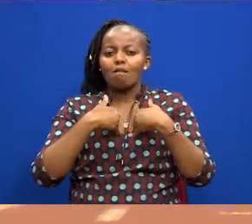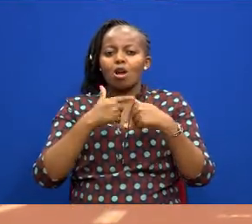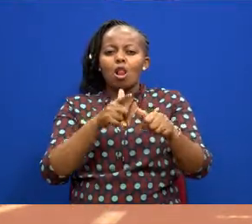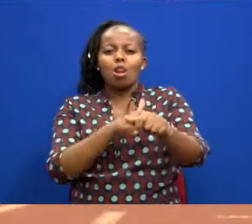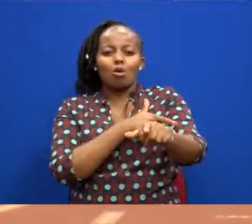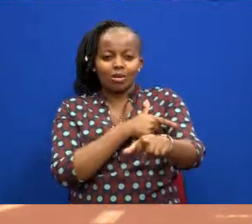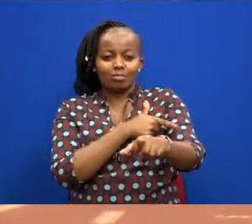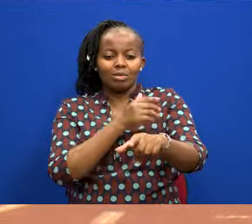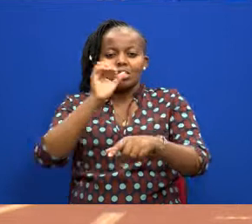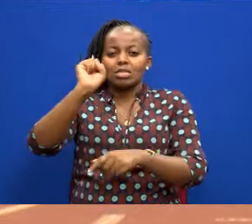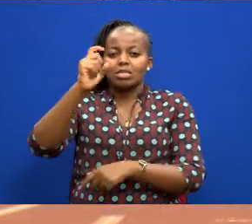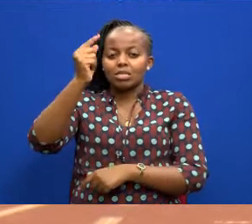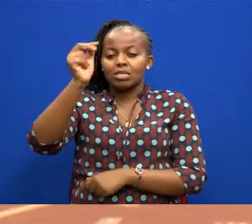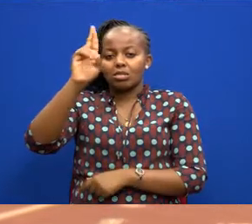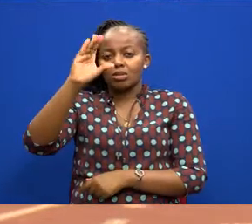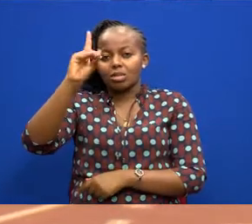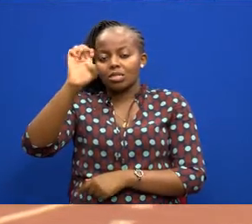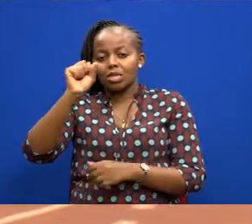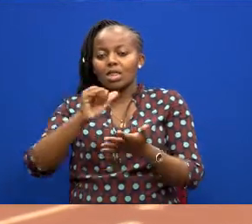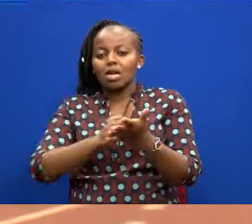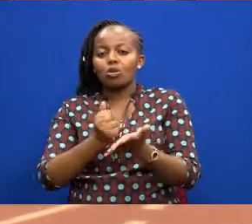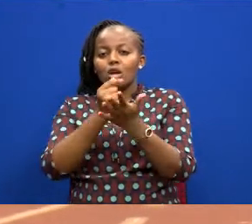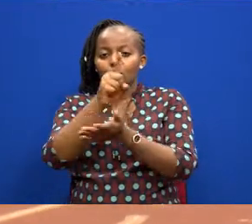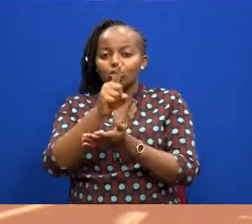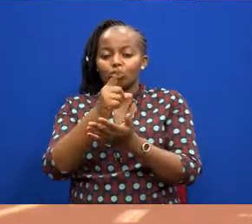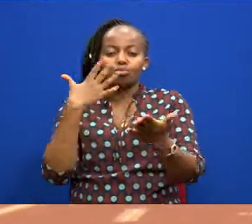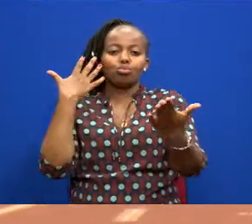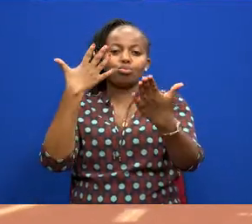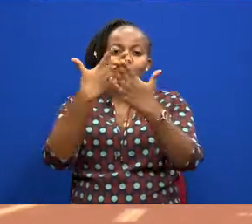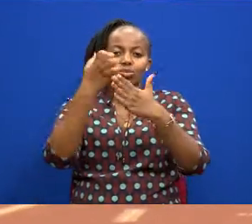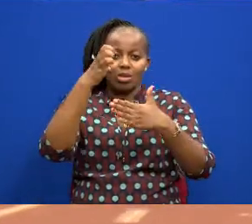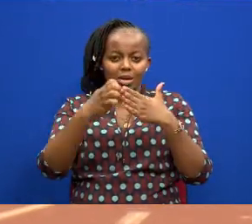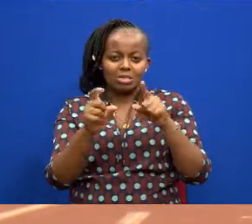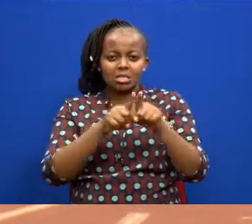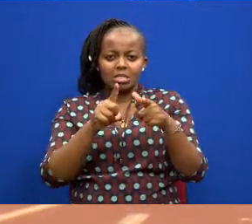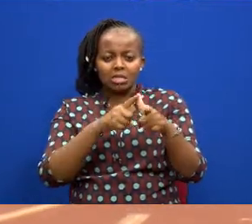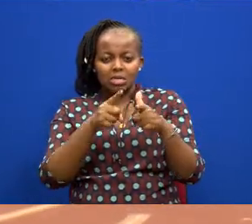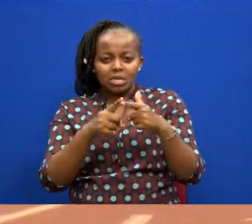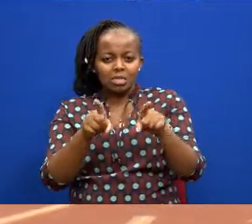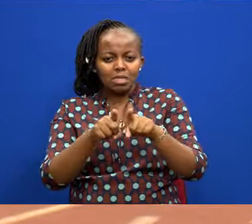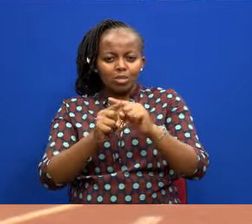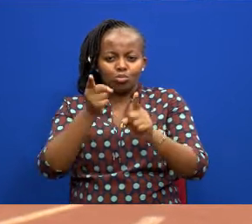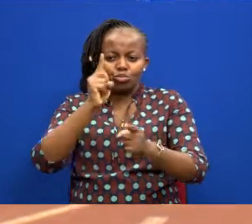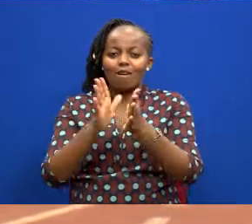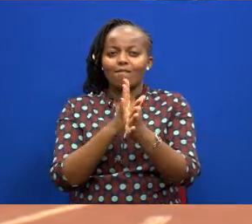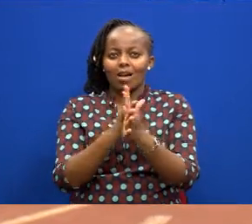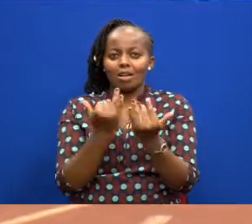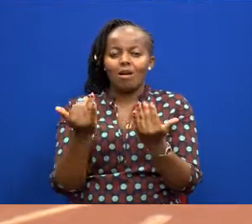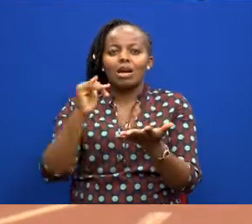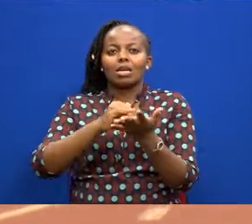strides. It will really help you get the distance and faster times when you're sprinting. One more time,